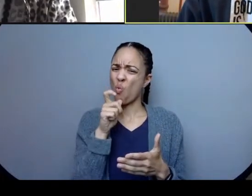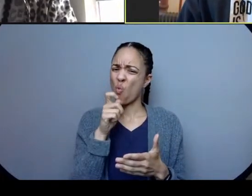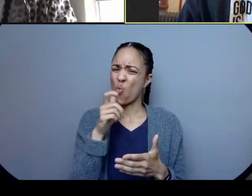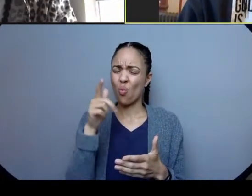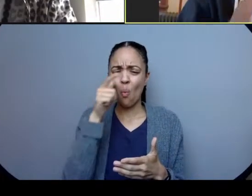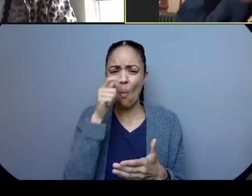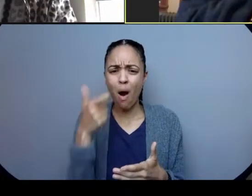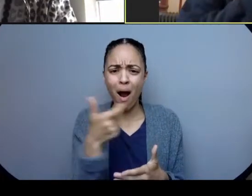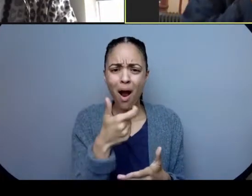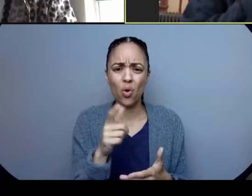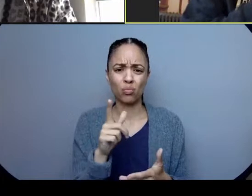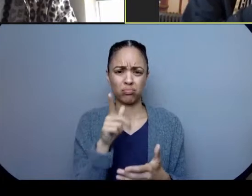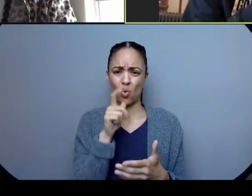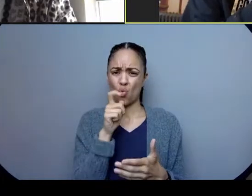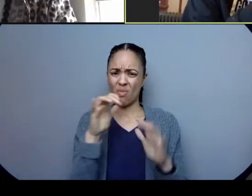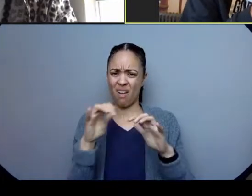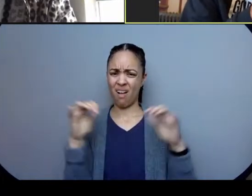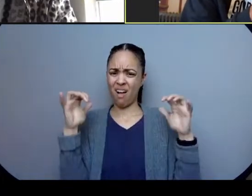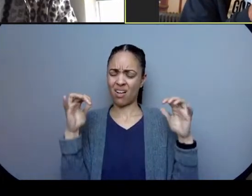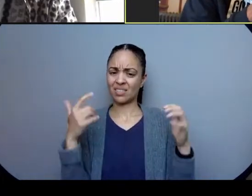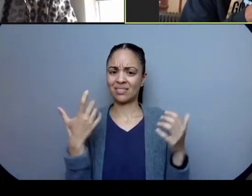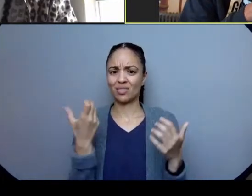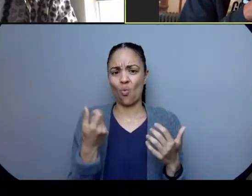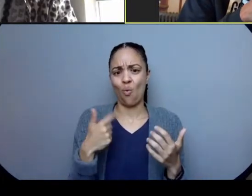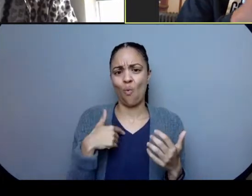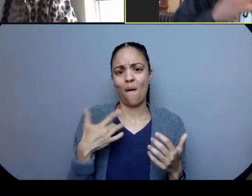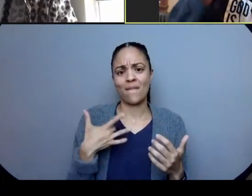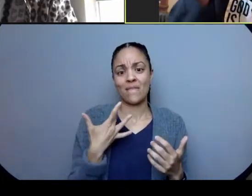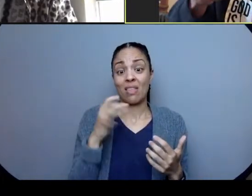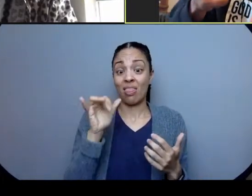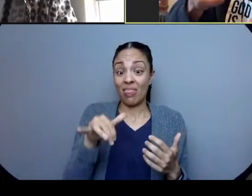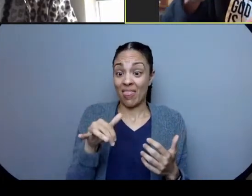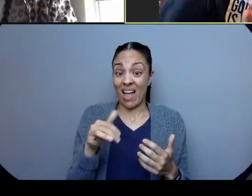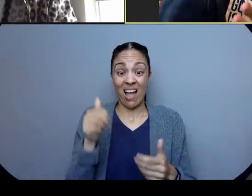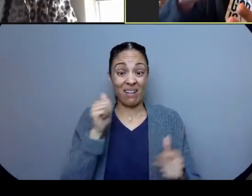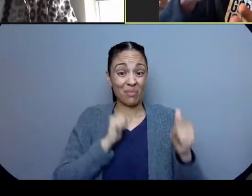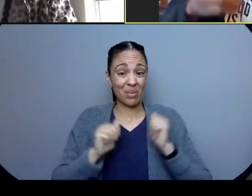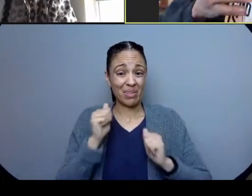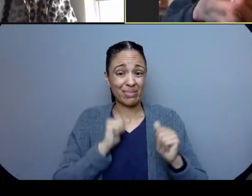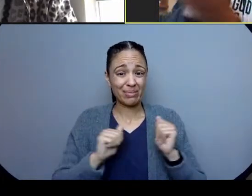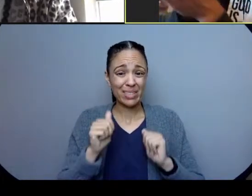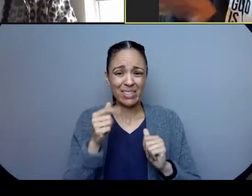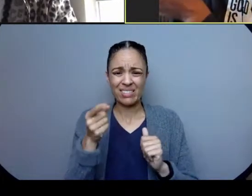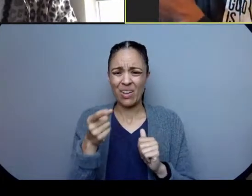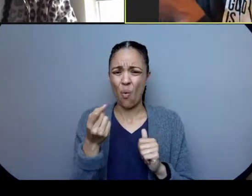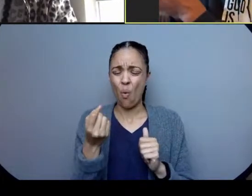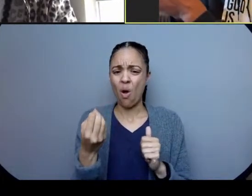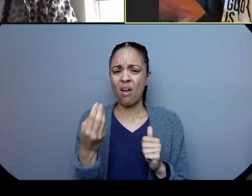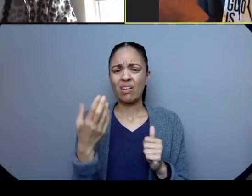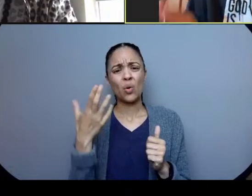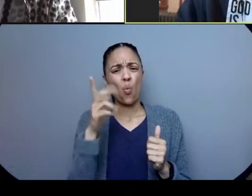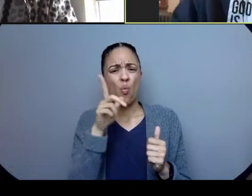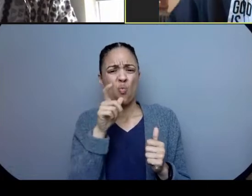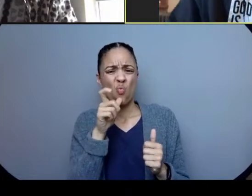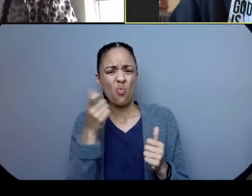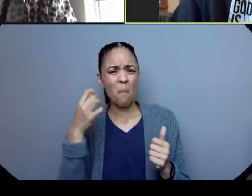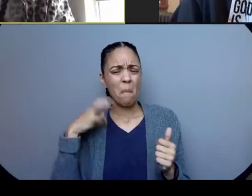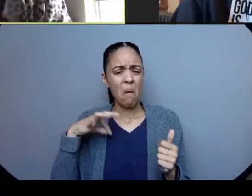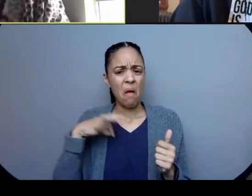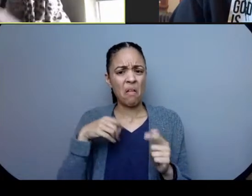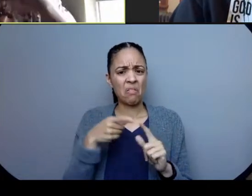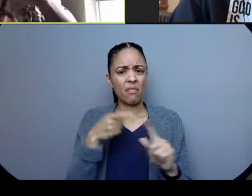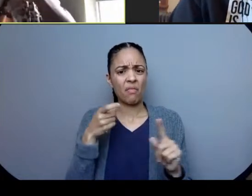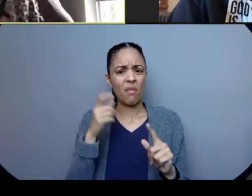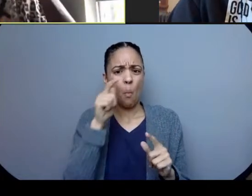already kind of leaning in that direction sometimes, especially when it comes to who's paying for it and like who's receiving the benefits of this culture. Well,